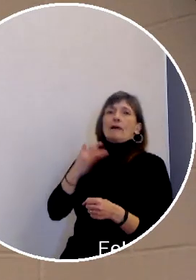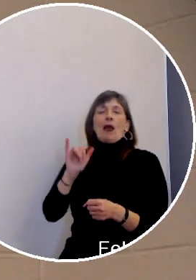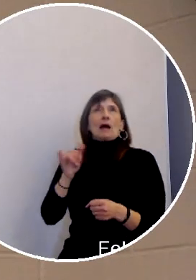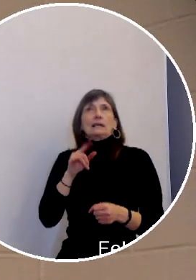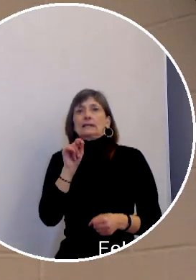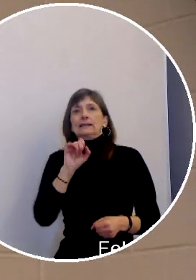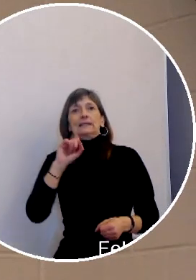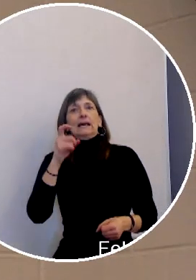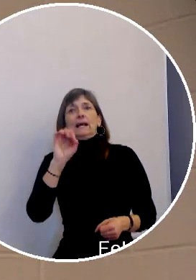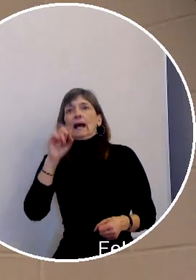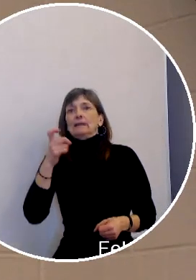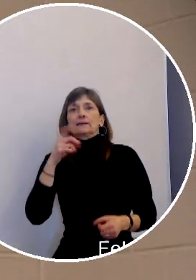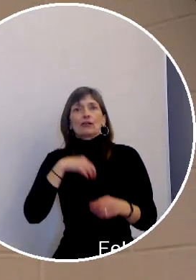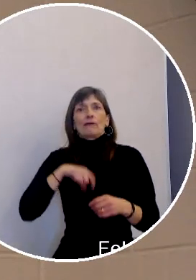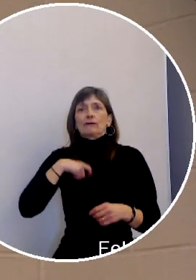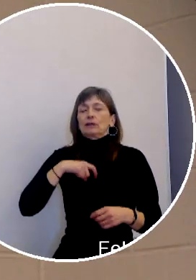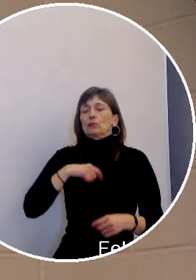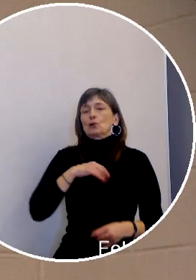TEDx conference.